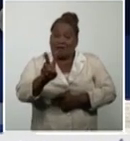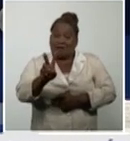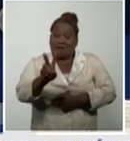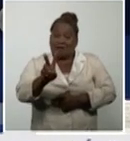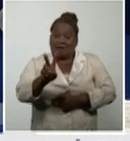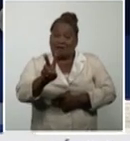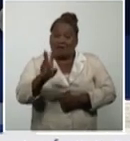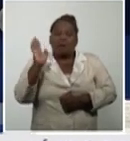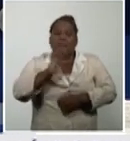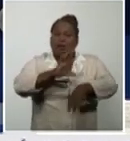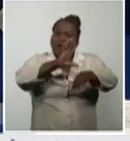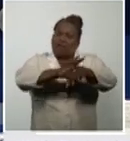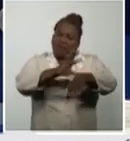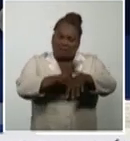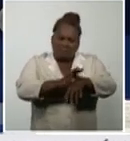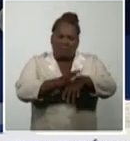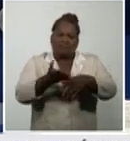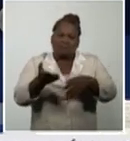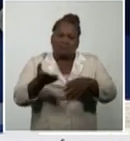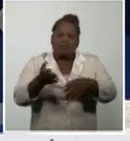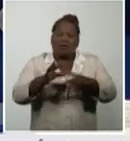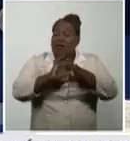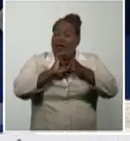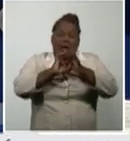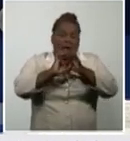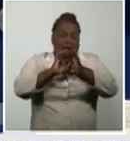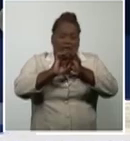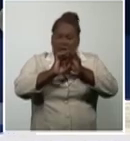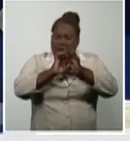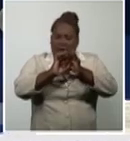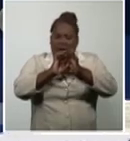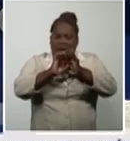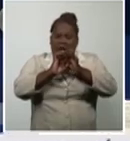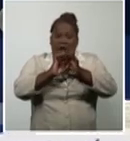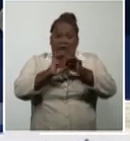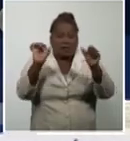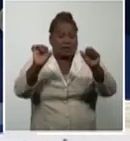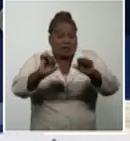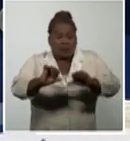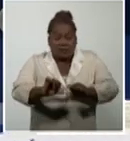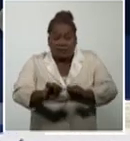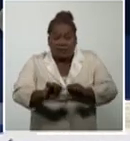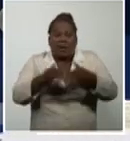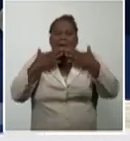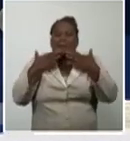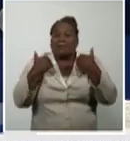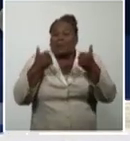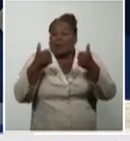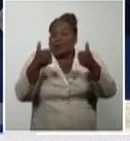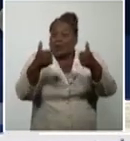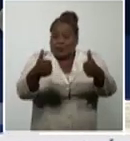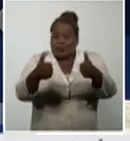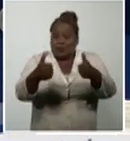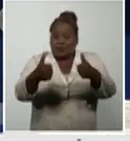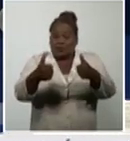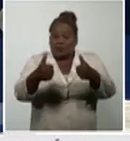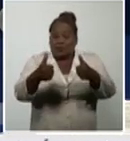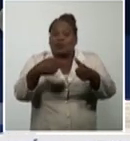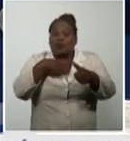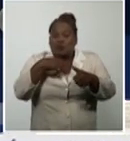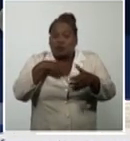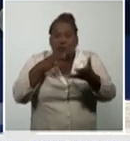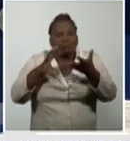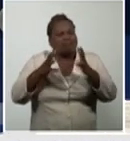that came from Venezuela, that she came ill, that she was in serious condition, then in critical, and then